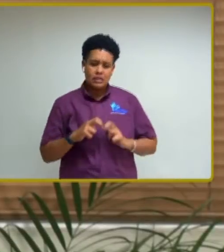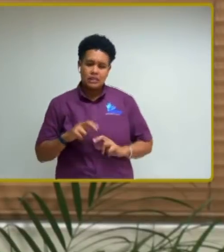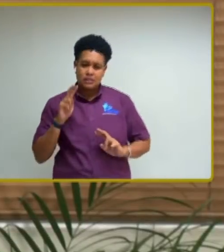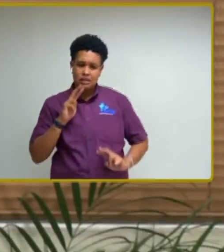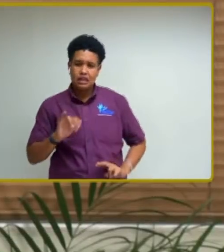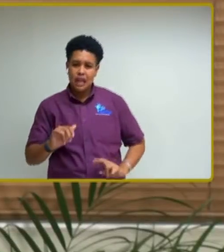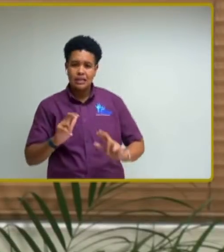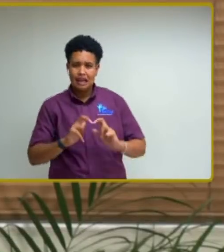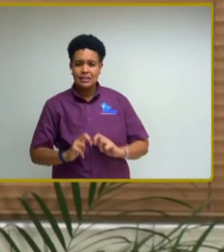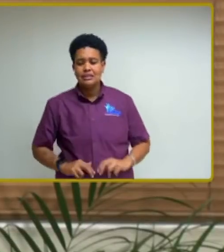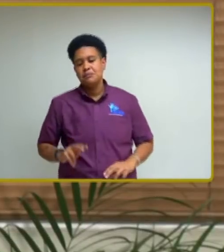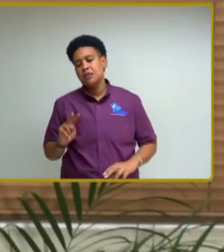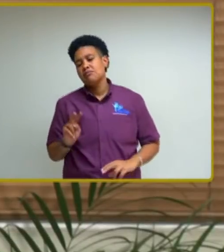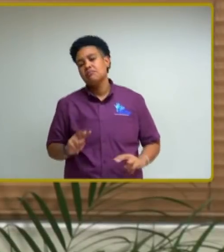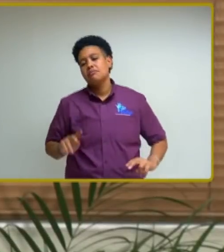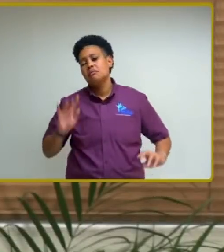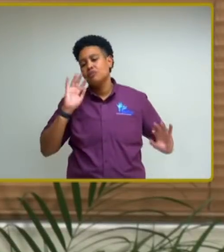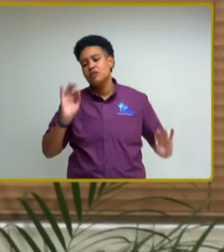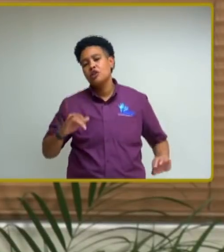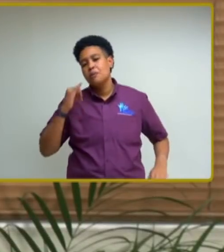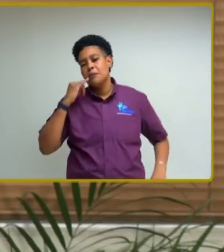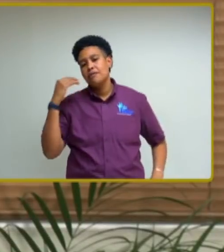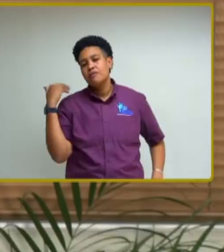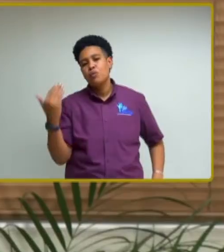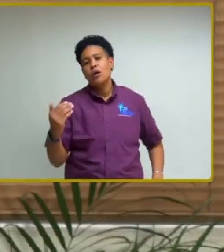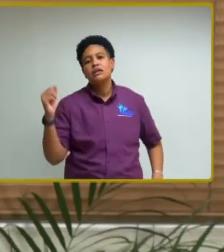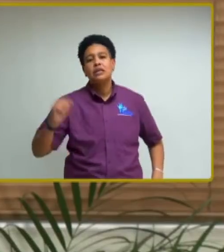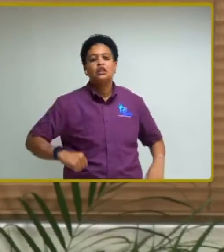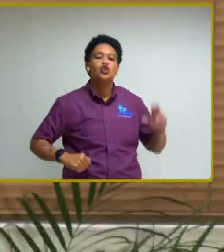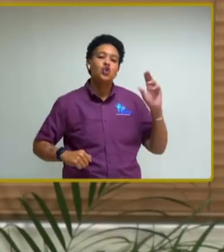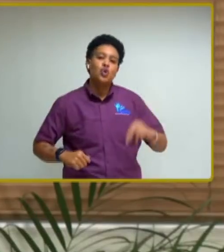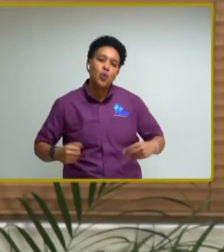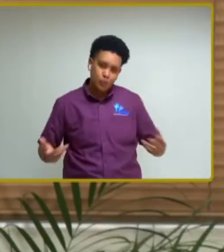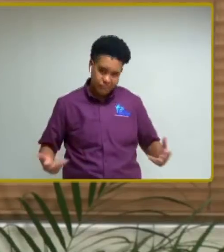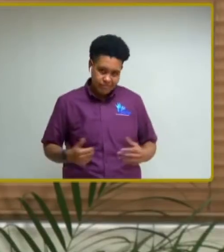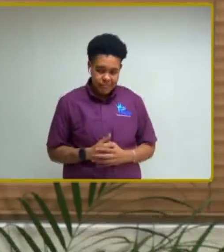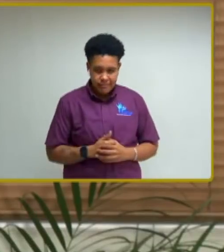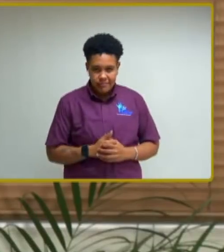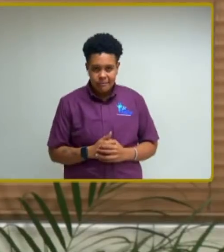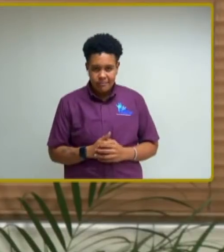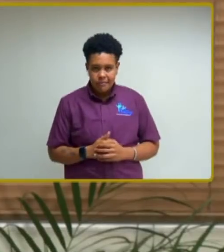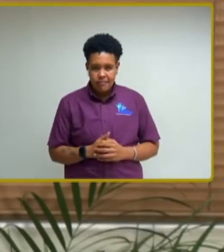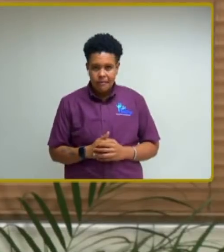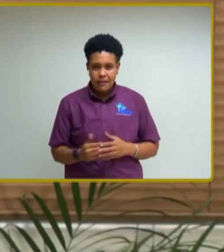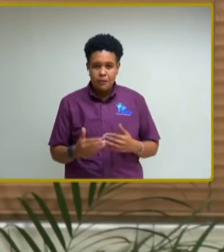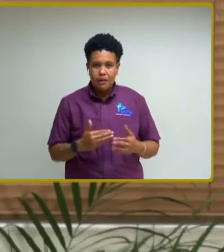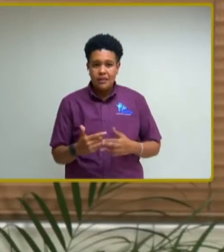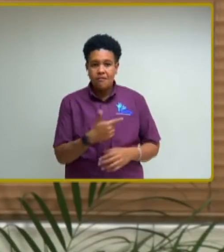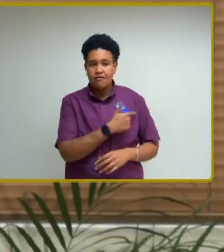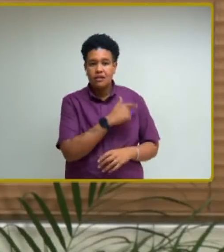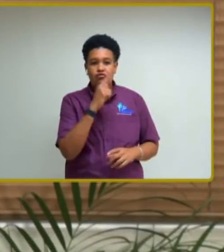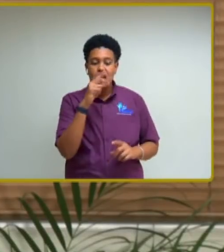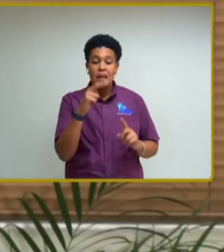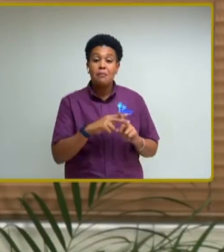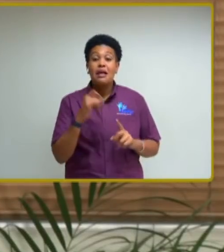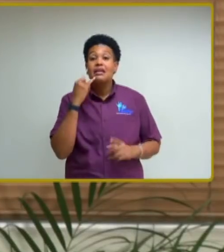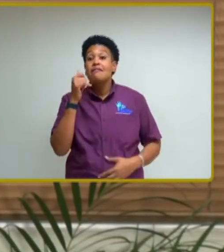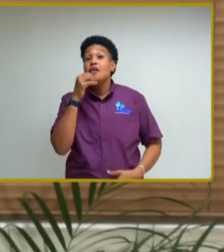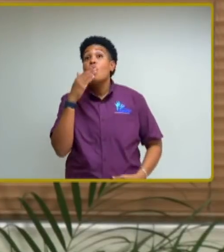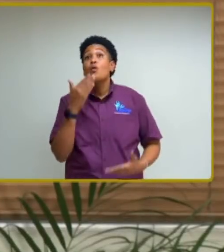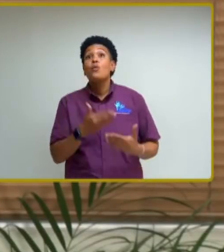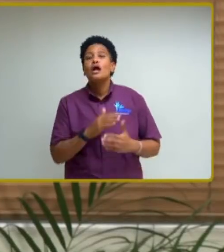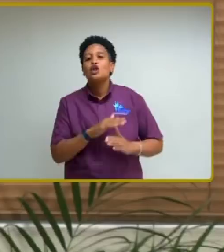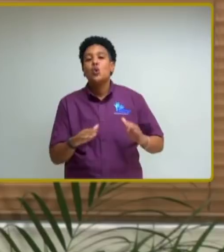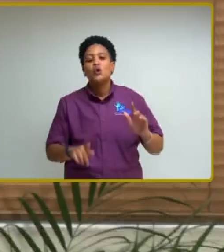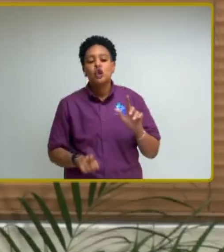that assessment determines whether or not the vaccine is applied, which is why the PS said if you're not well, don't come.